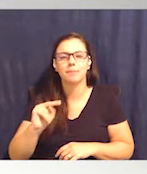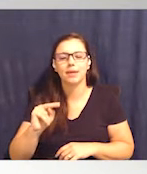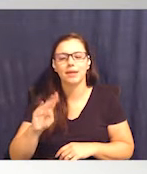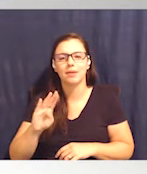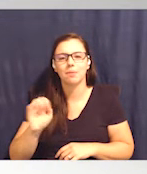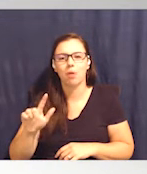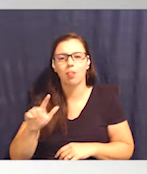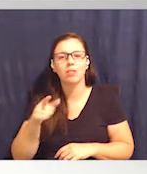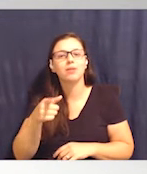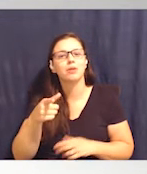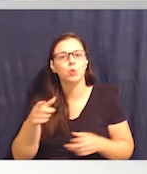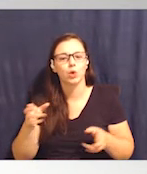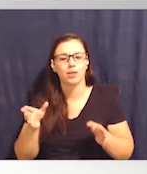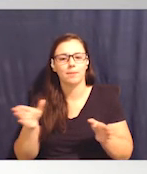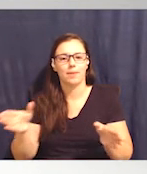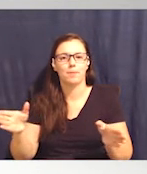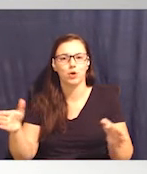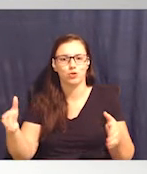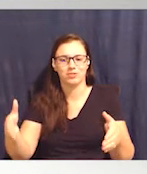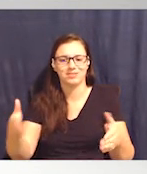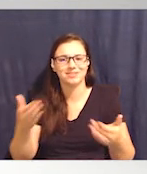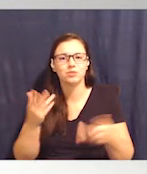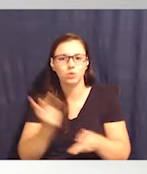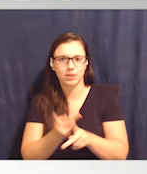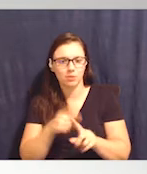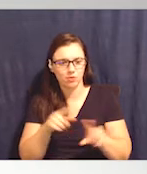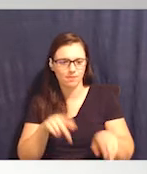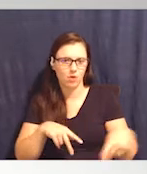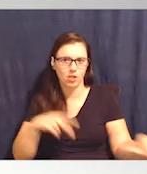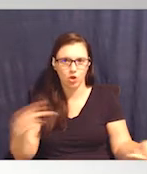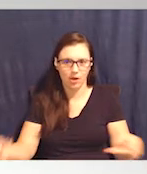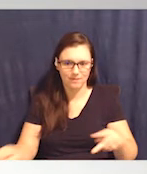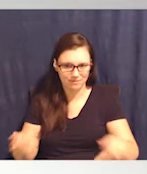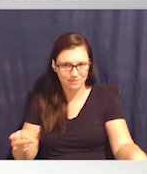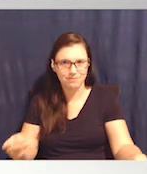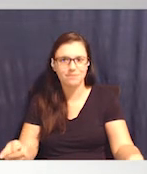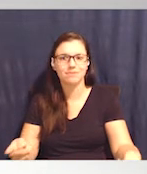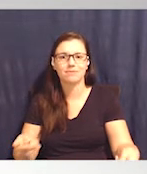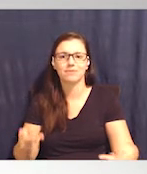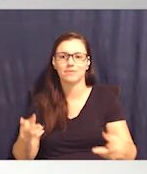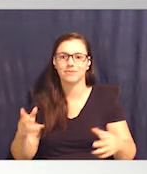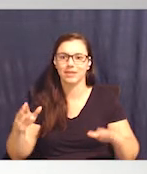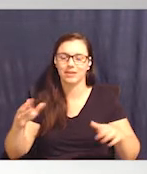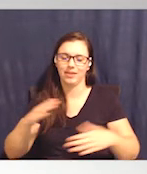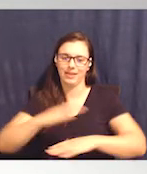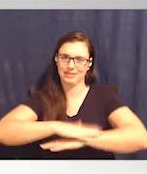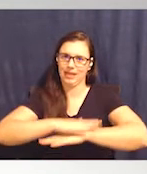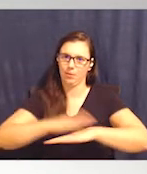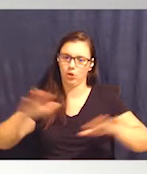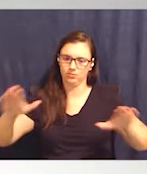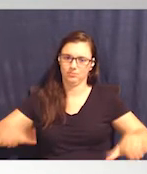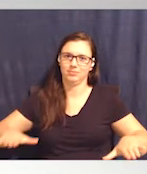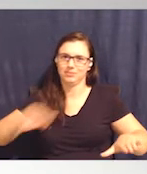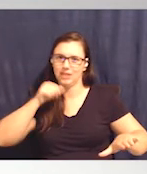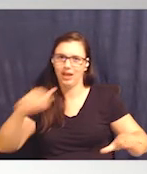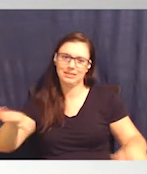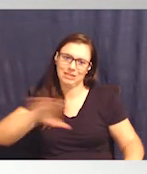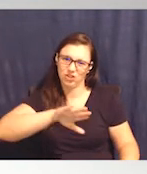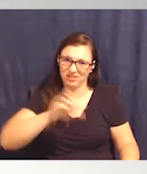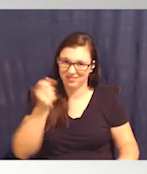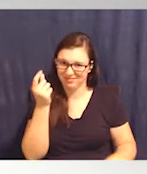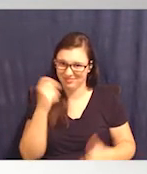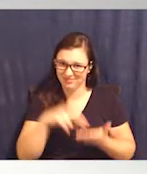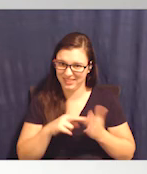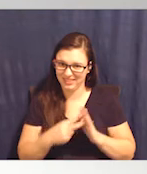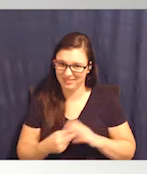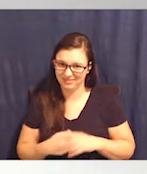them from falling off, from keeping the table from tilting. See where I'm going? You guys getting